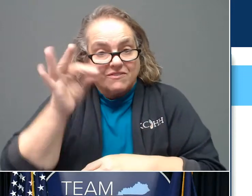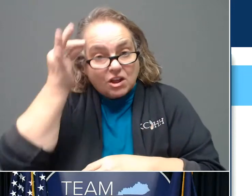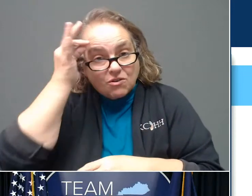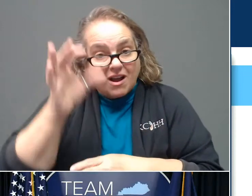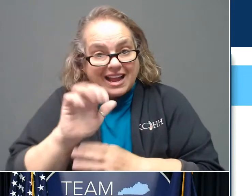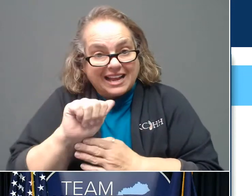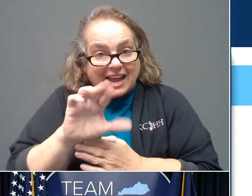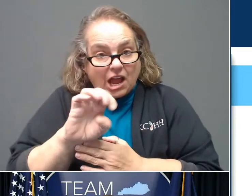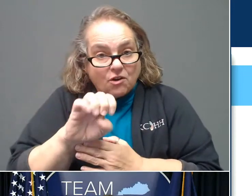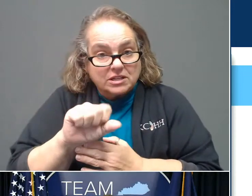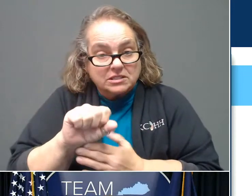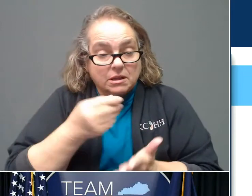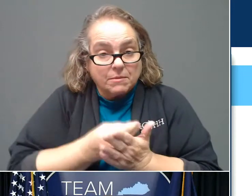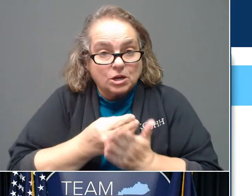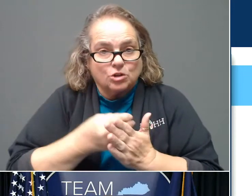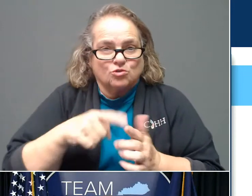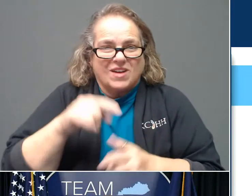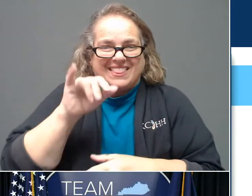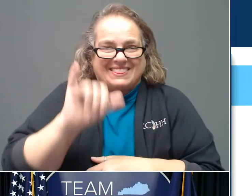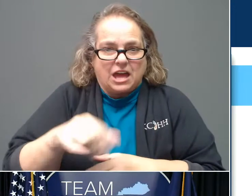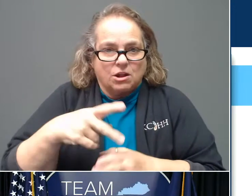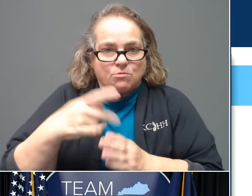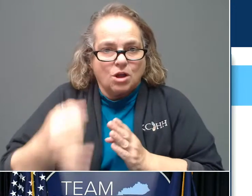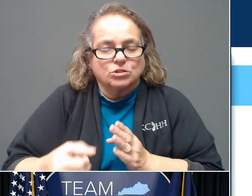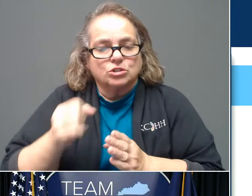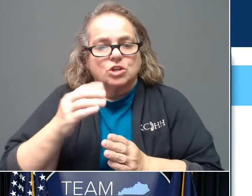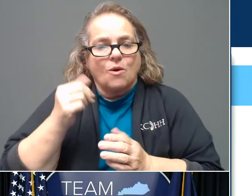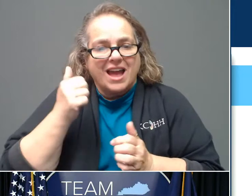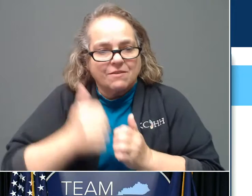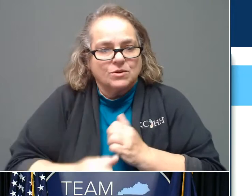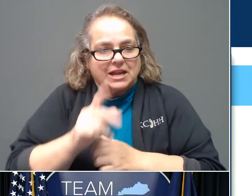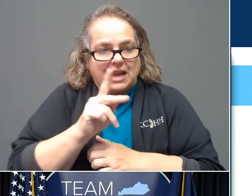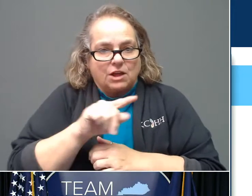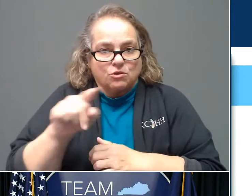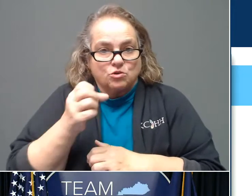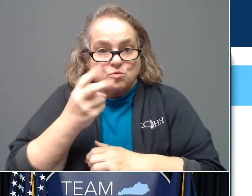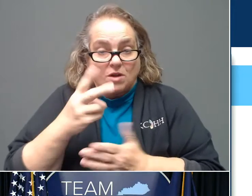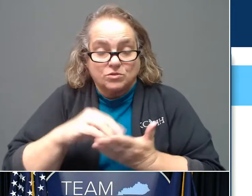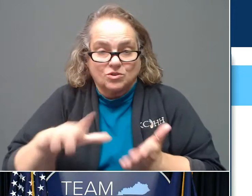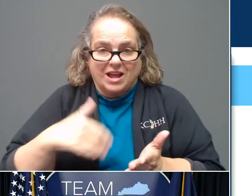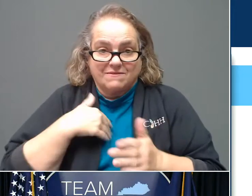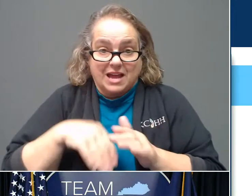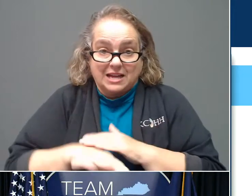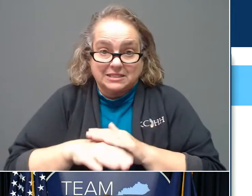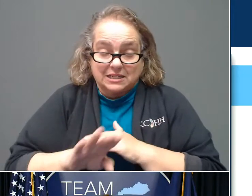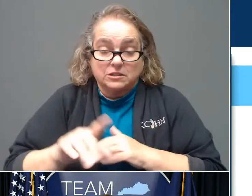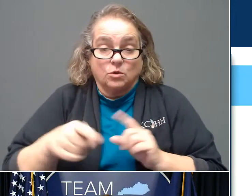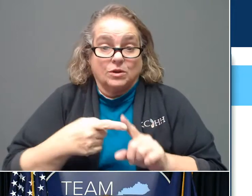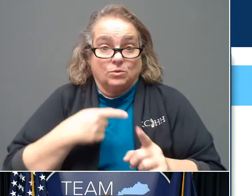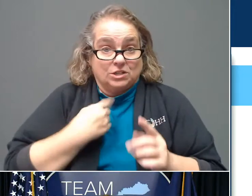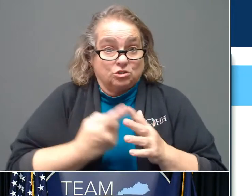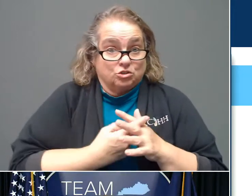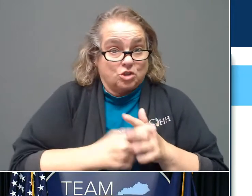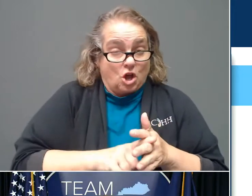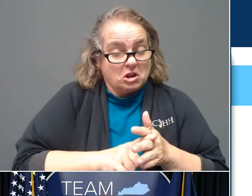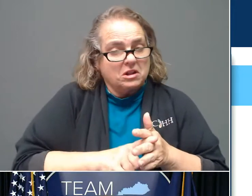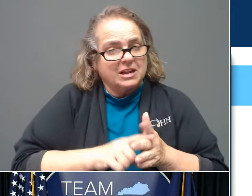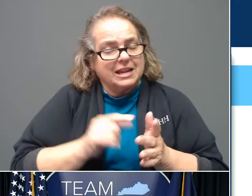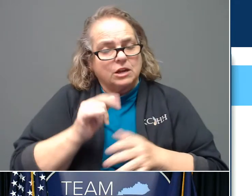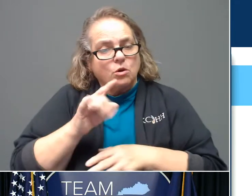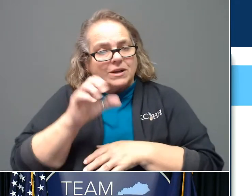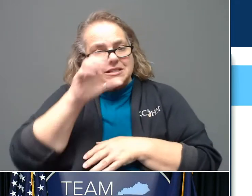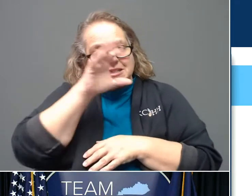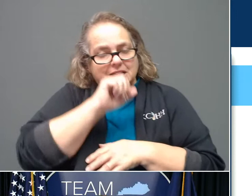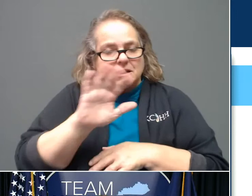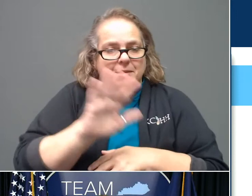project so that every K-12 student would have access in Kentucky. When we started, it was estimated that about 10 to